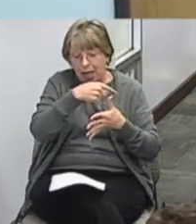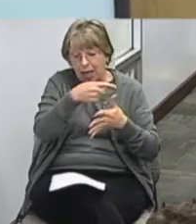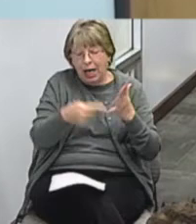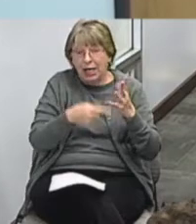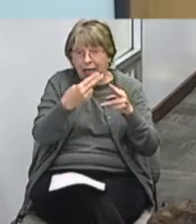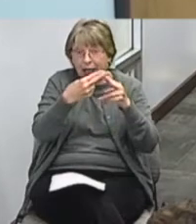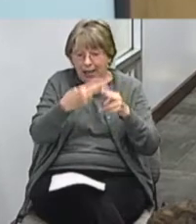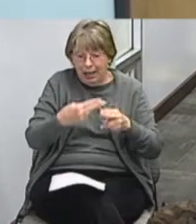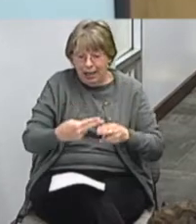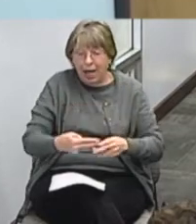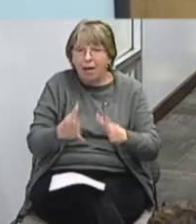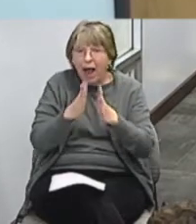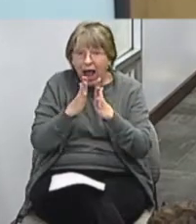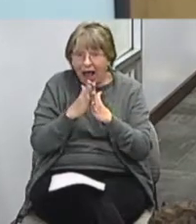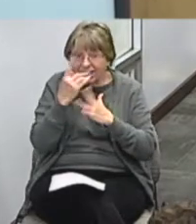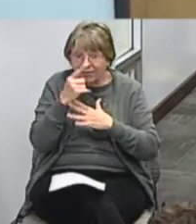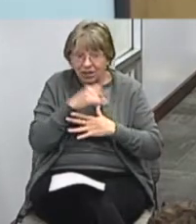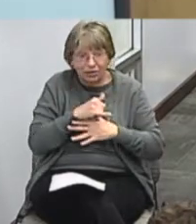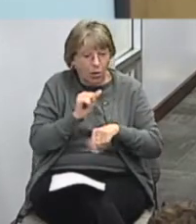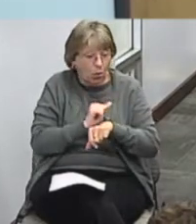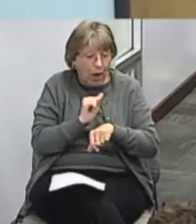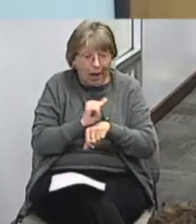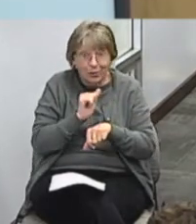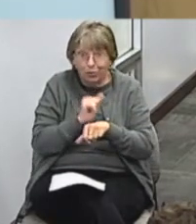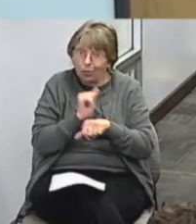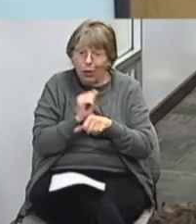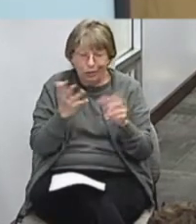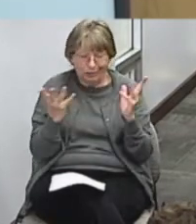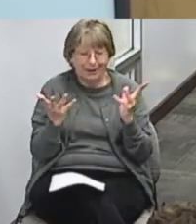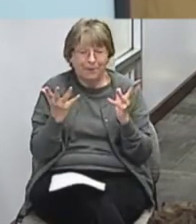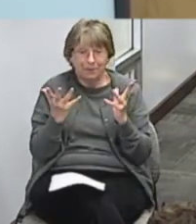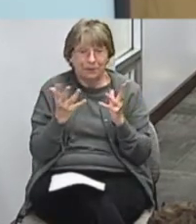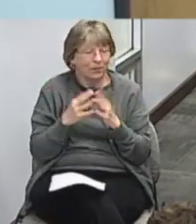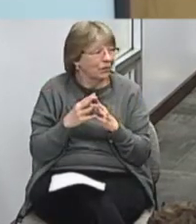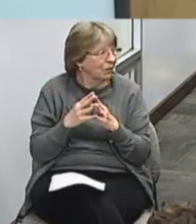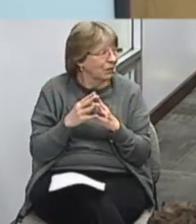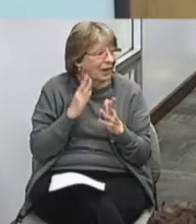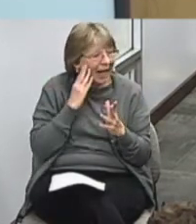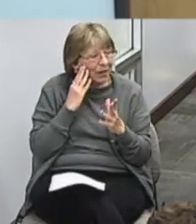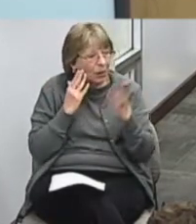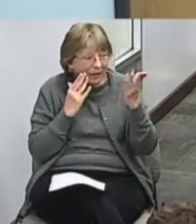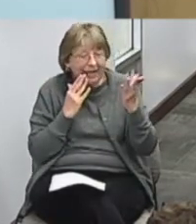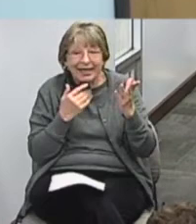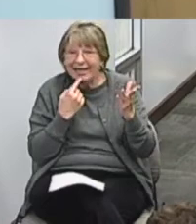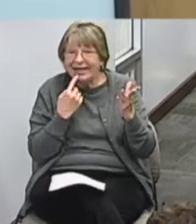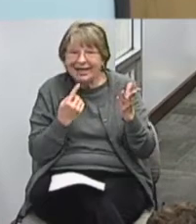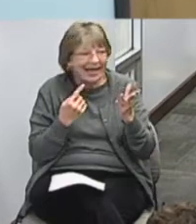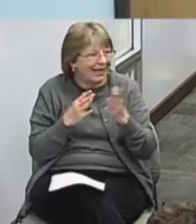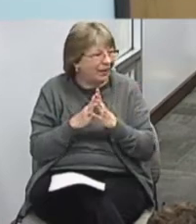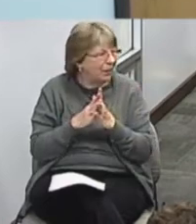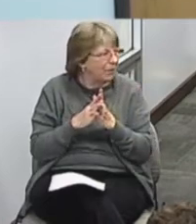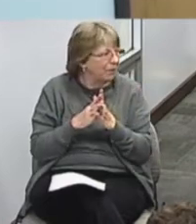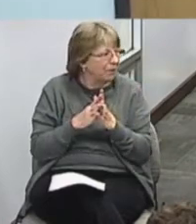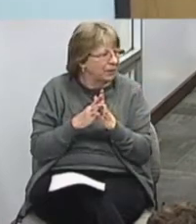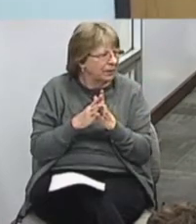I had to start working and run with it. I know he can tell you, you're coming up